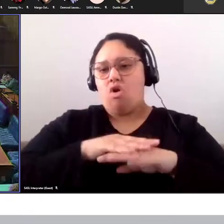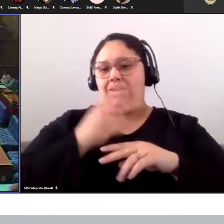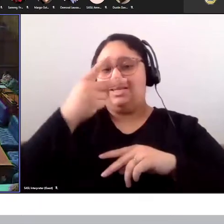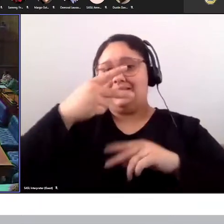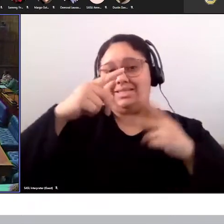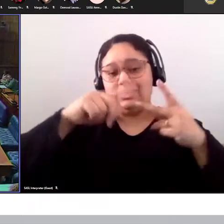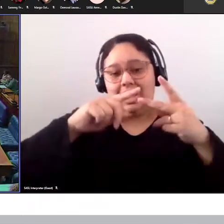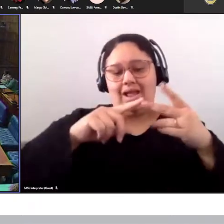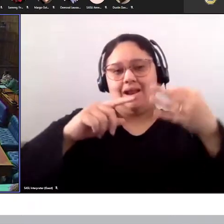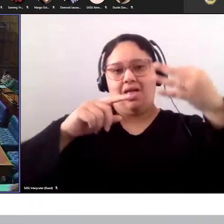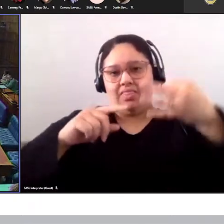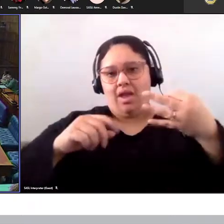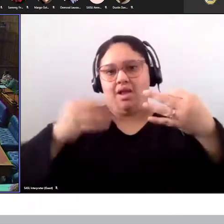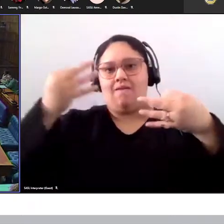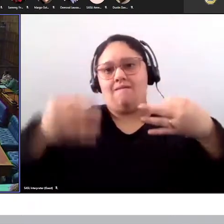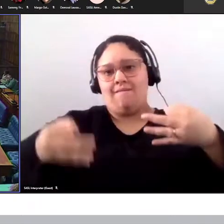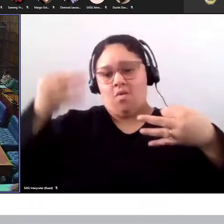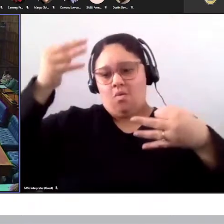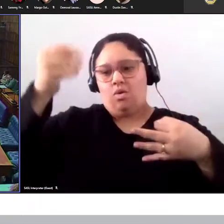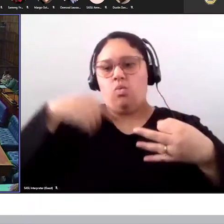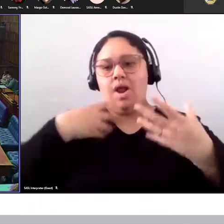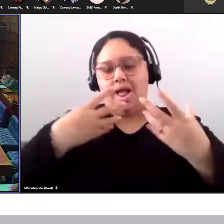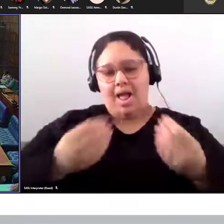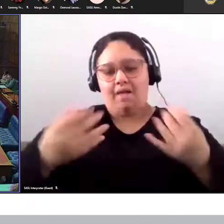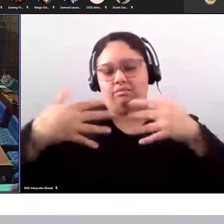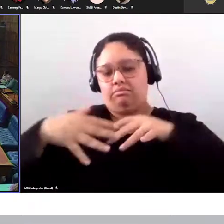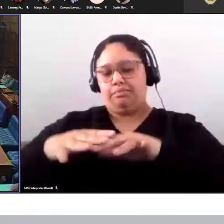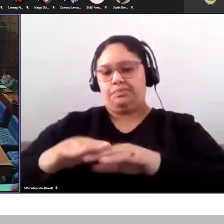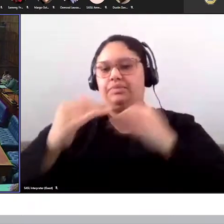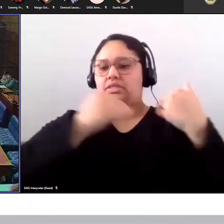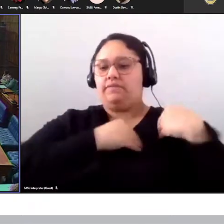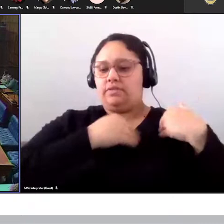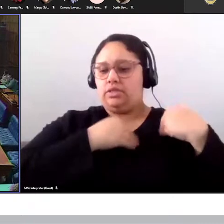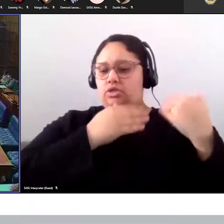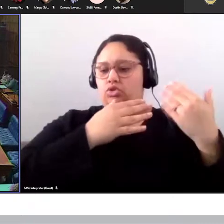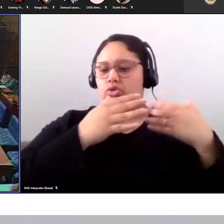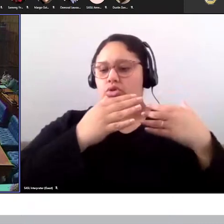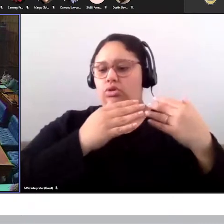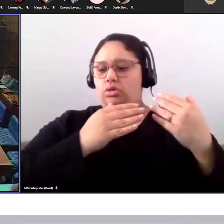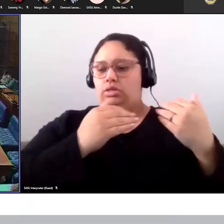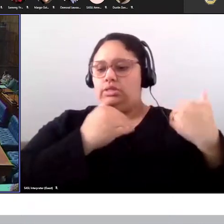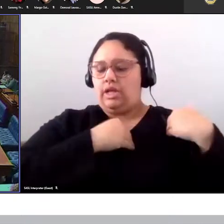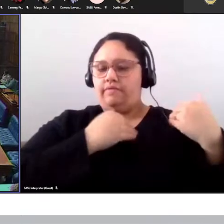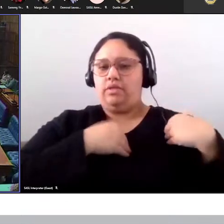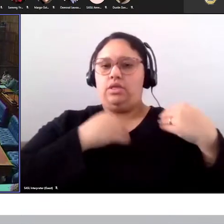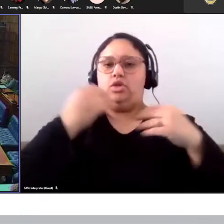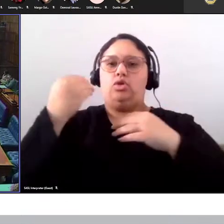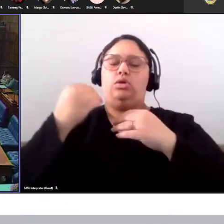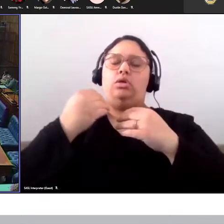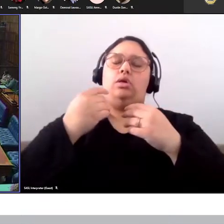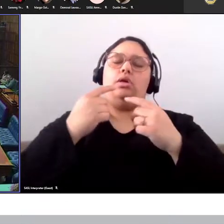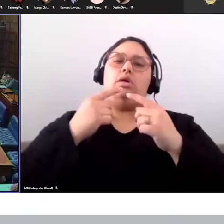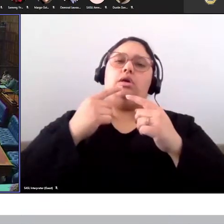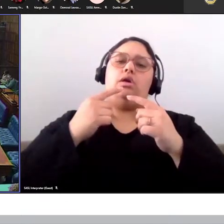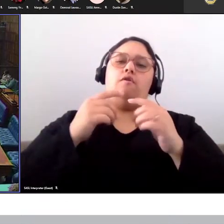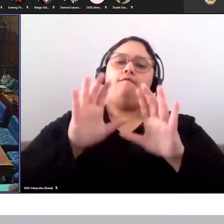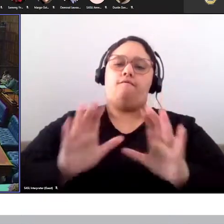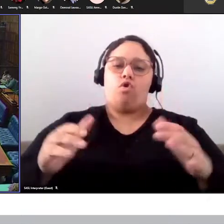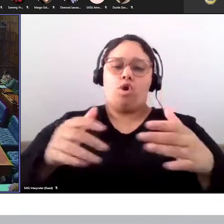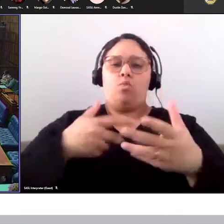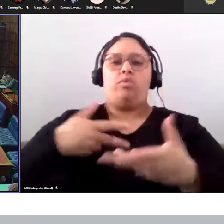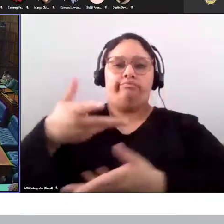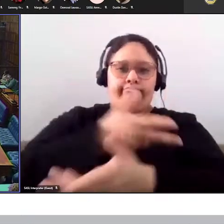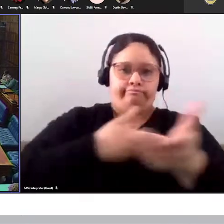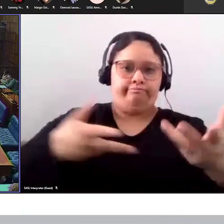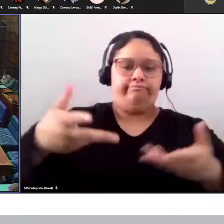3rd floor, and we've got the Integrated Safety and Security Forum where we speak to the other occupational health and safety reps in this